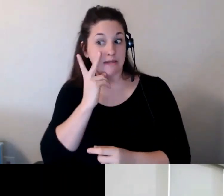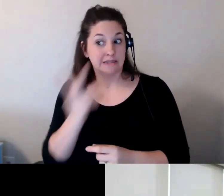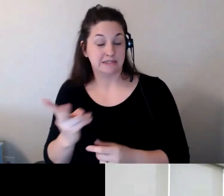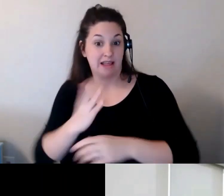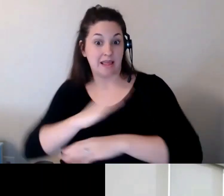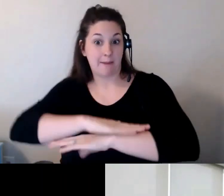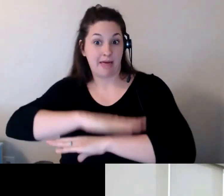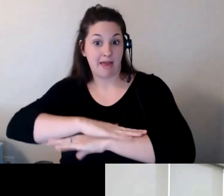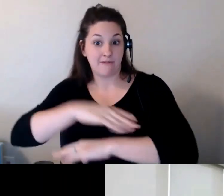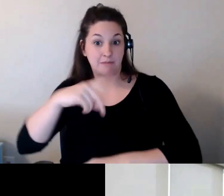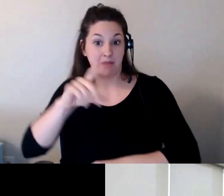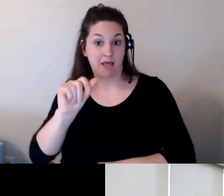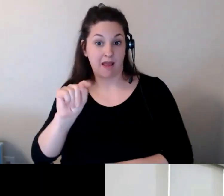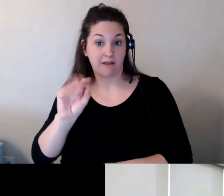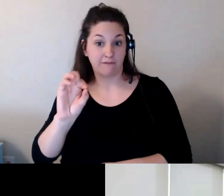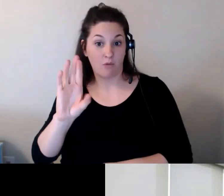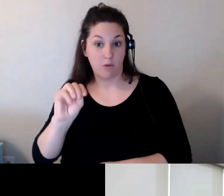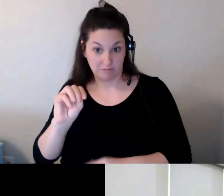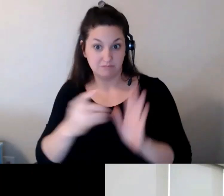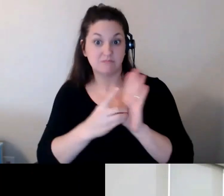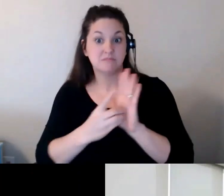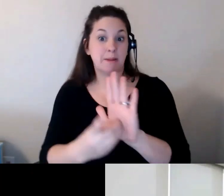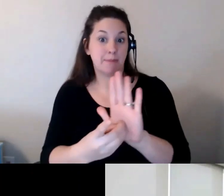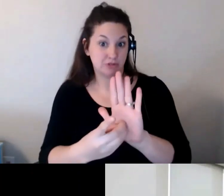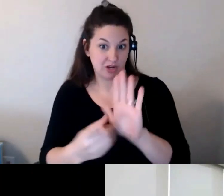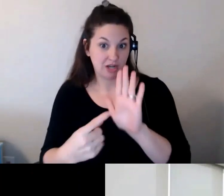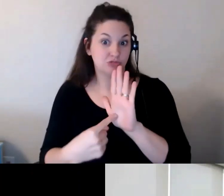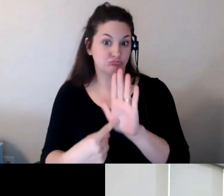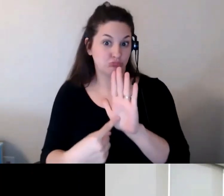platform demonstrated.